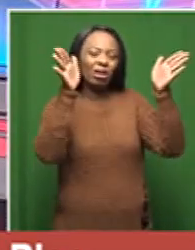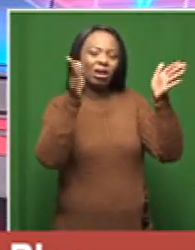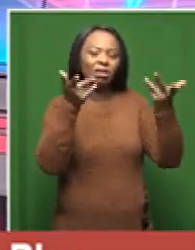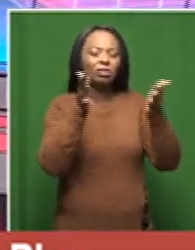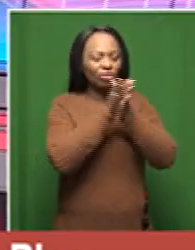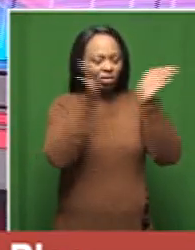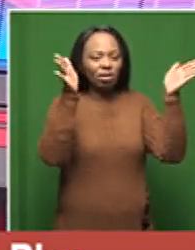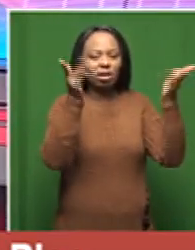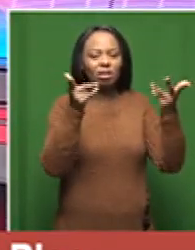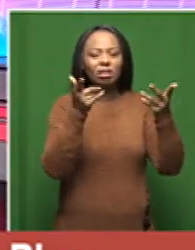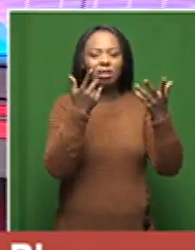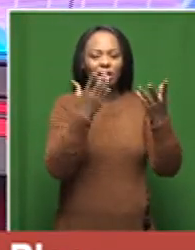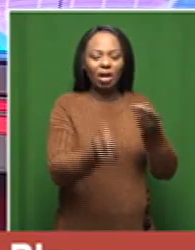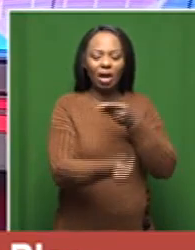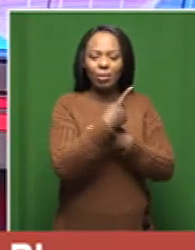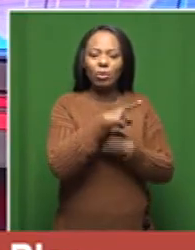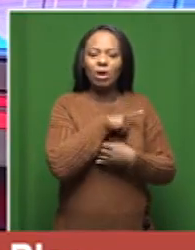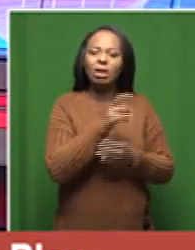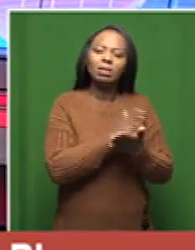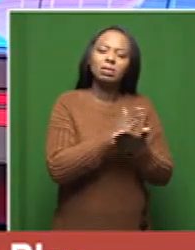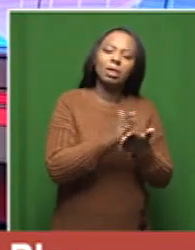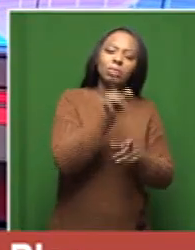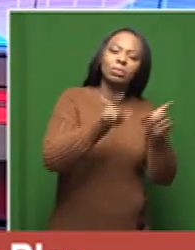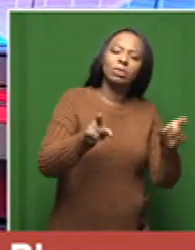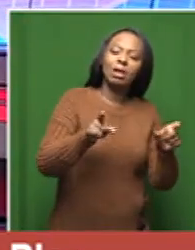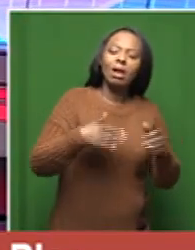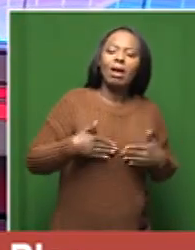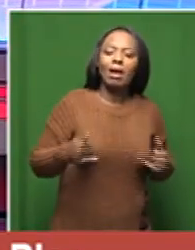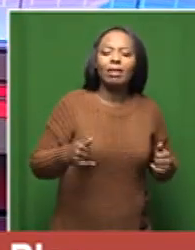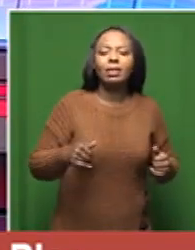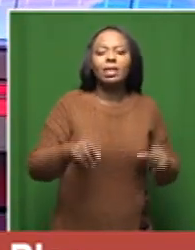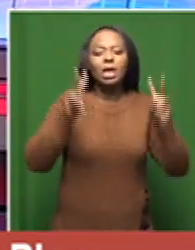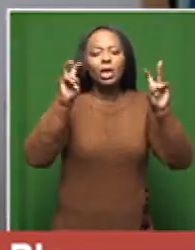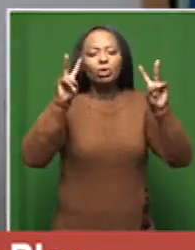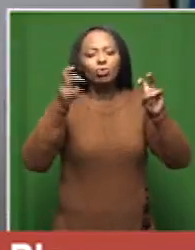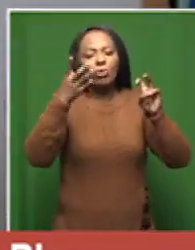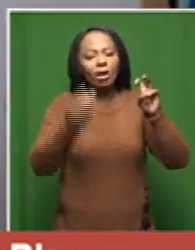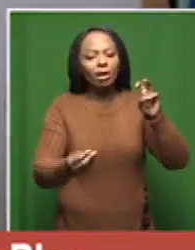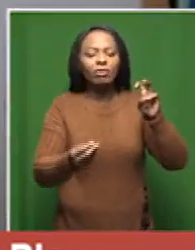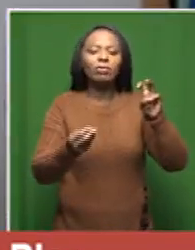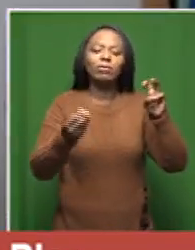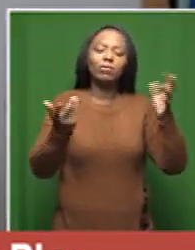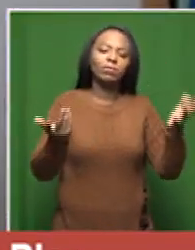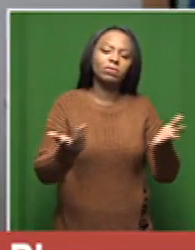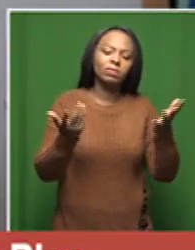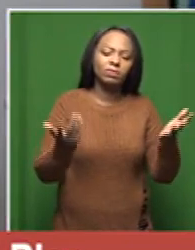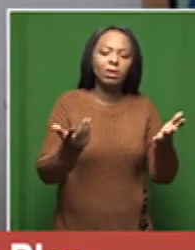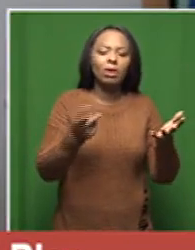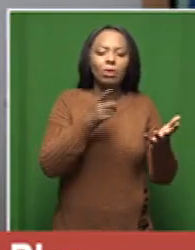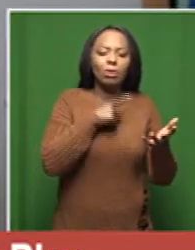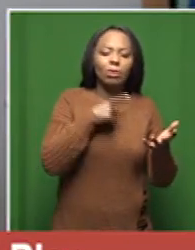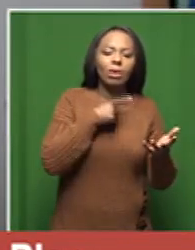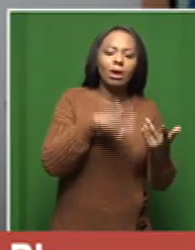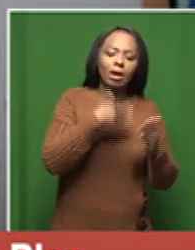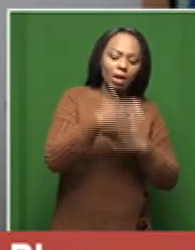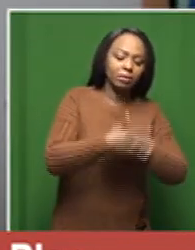health issues, and it's really it's the job of what we call pharmacovigilance, where they kind of, track and monitor